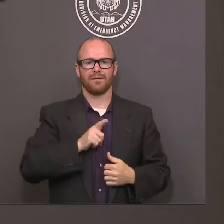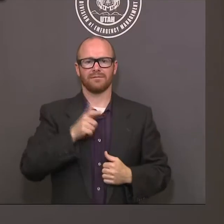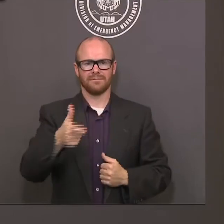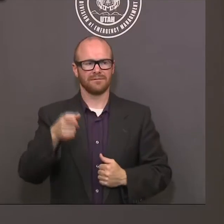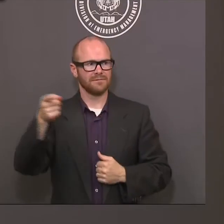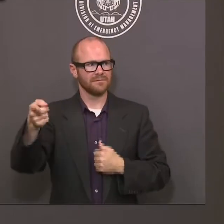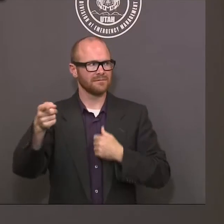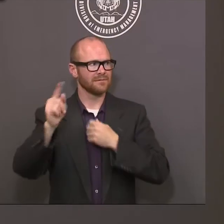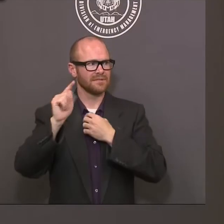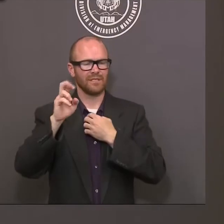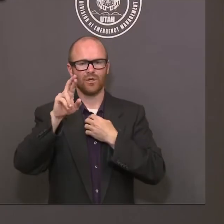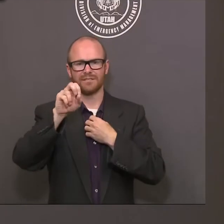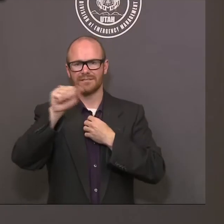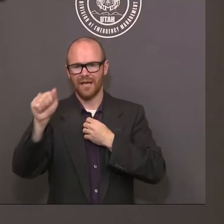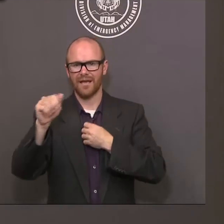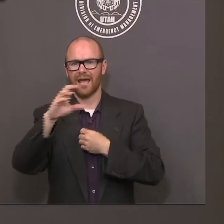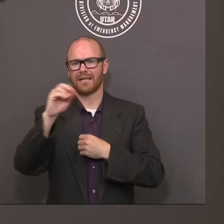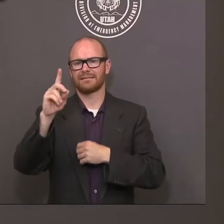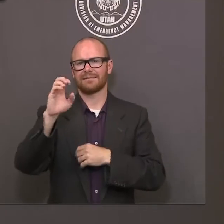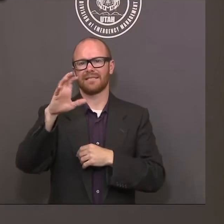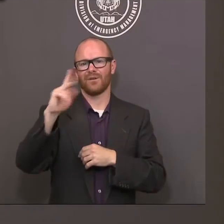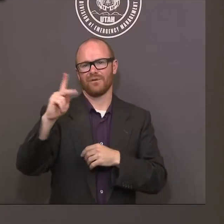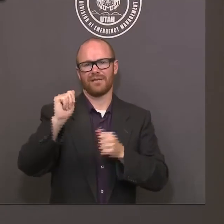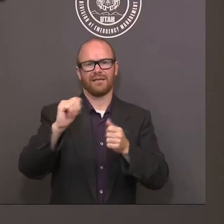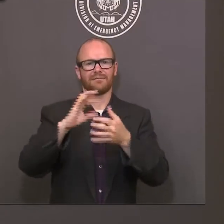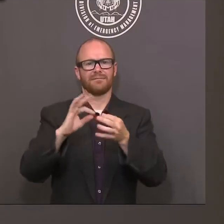and put it together. Theresa and Derek.